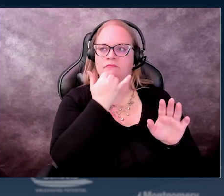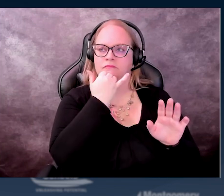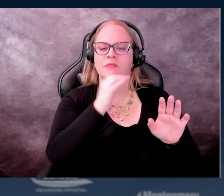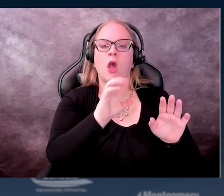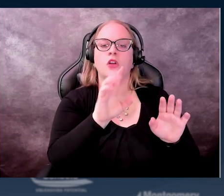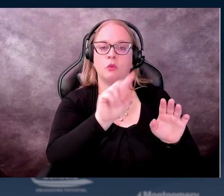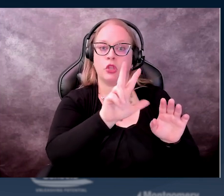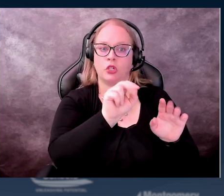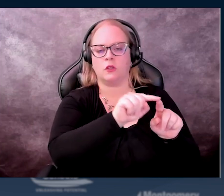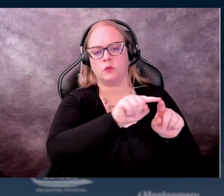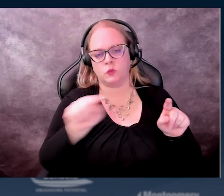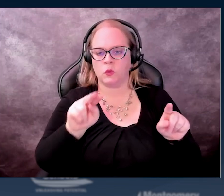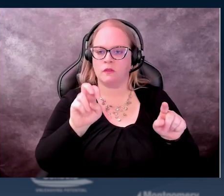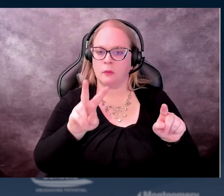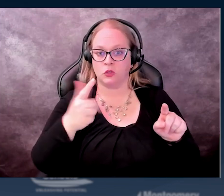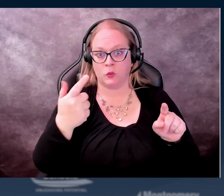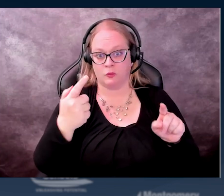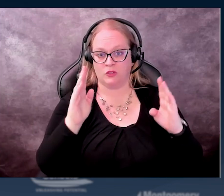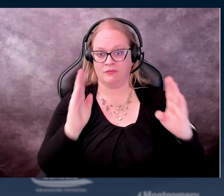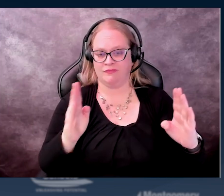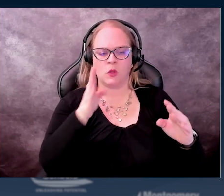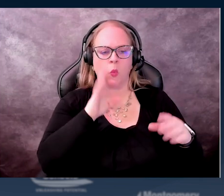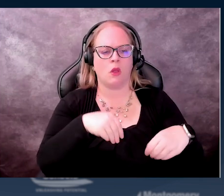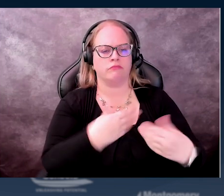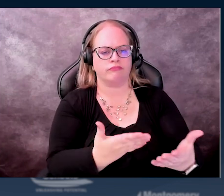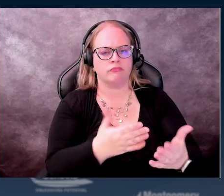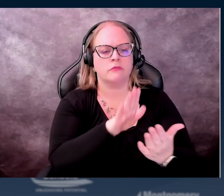the upcoming days.